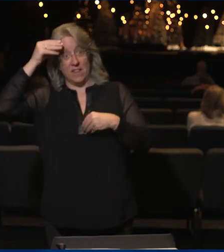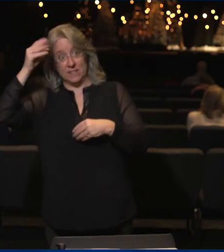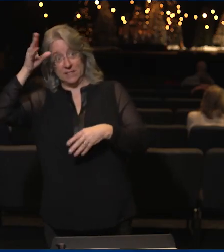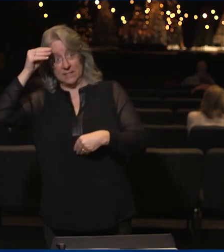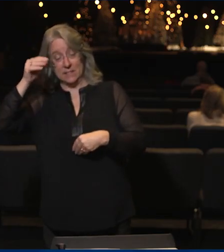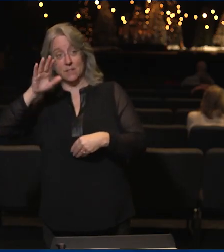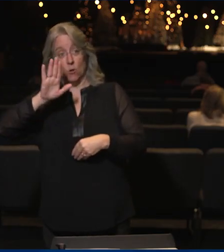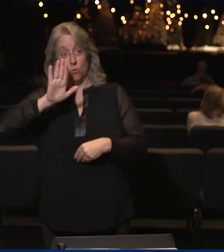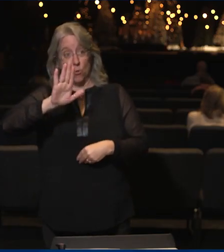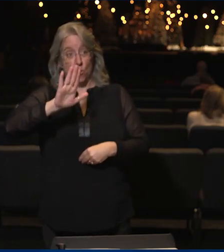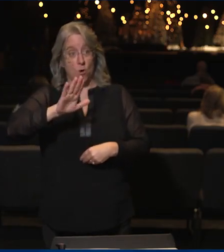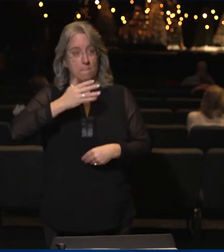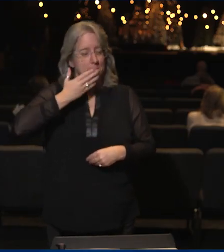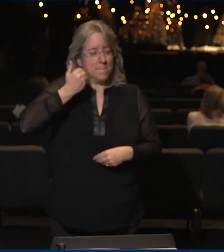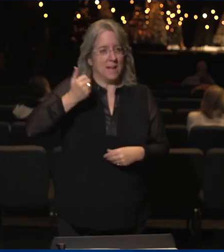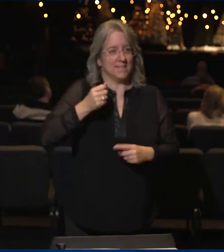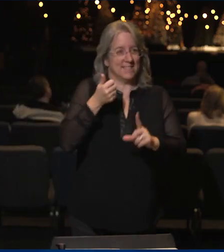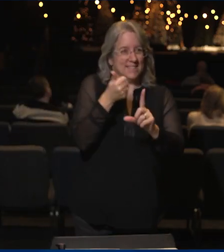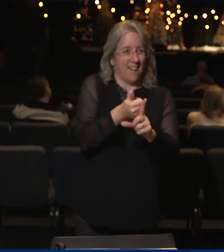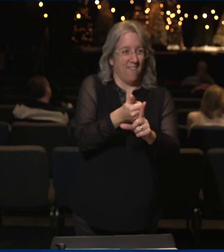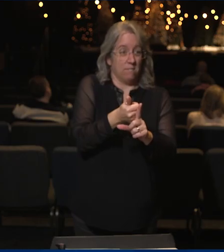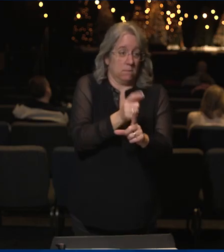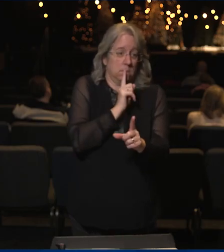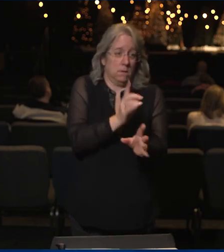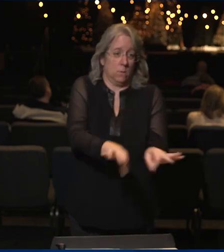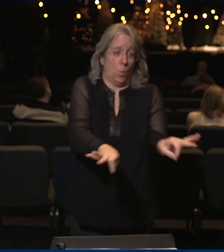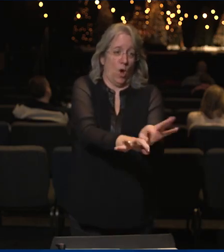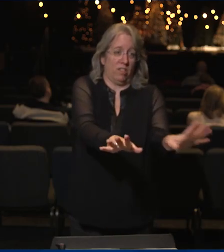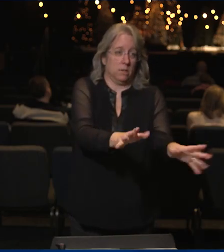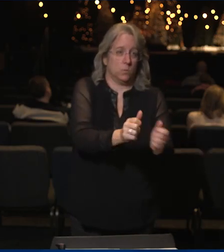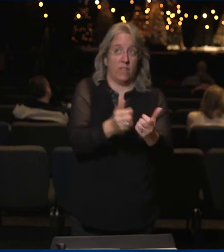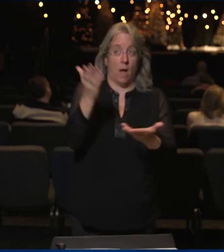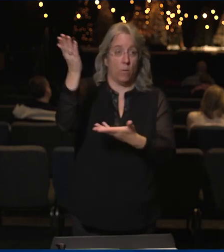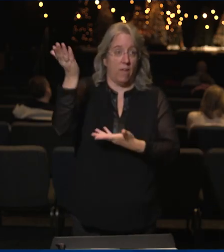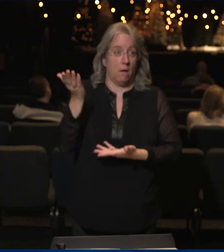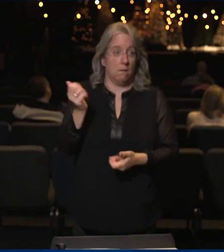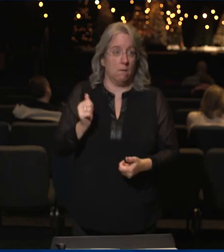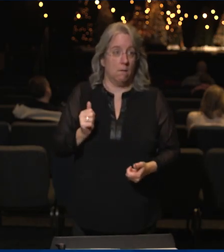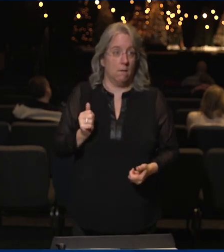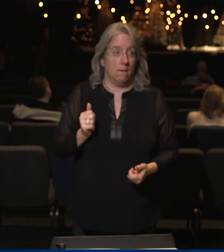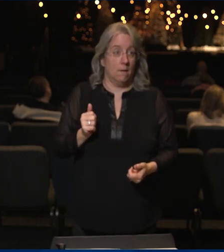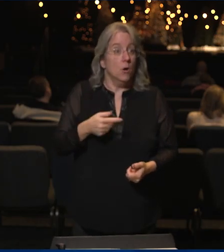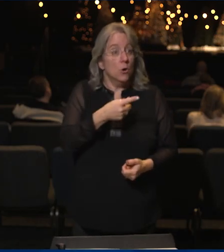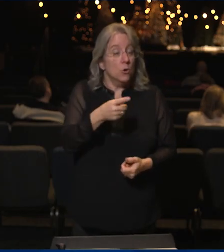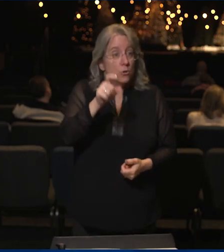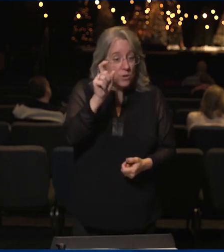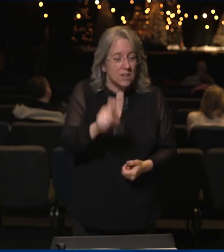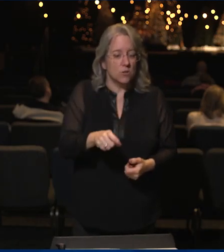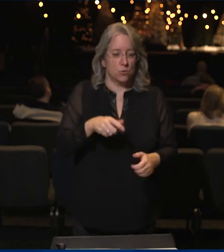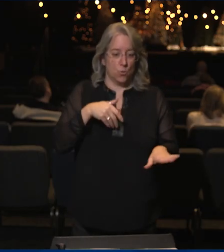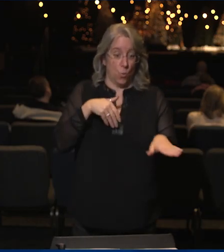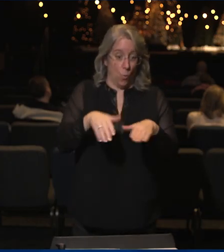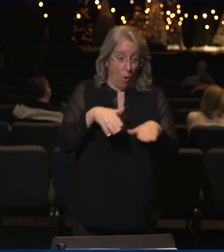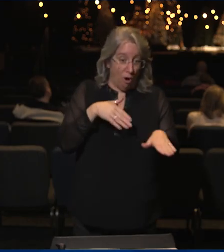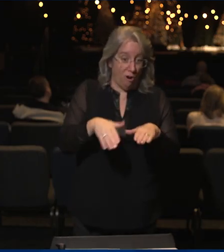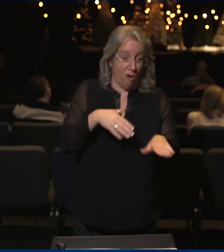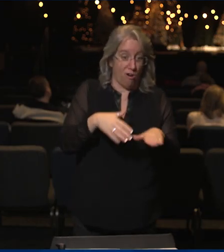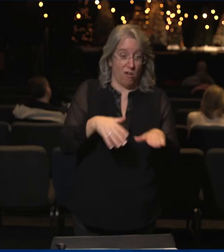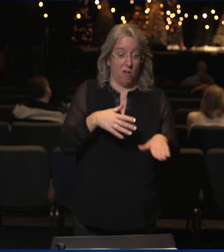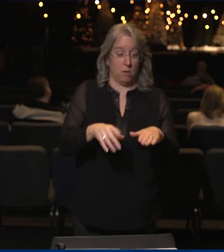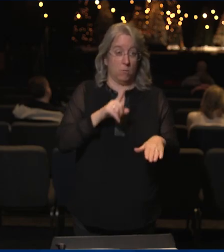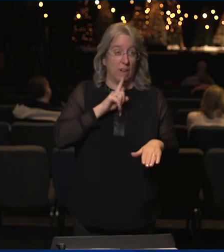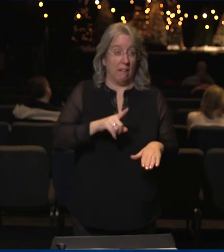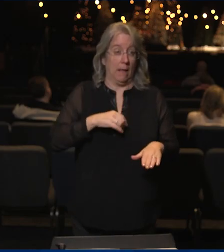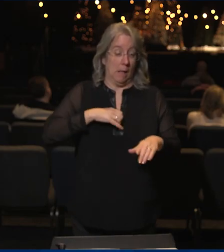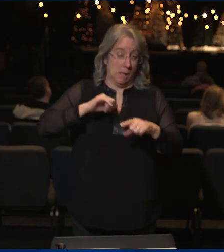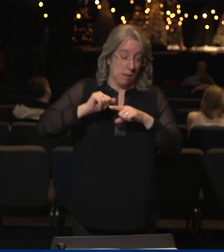be my best self ever. Well, guess what that's going to take? Walking through some mud and becoming that